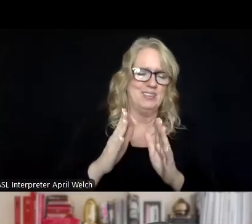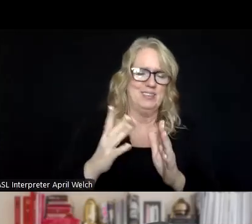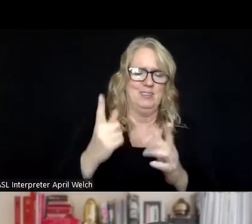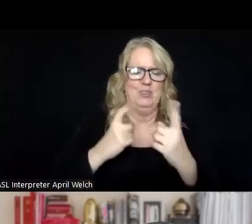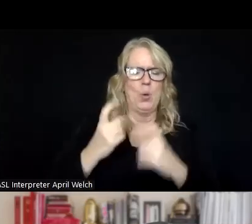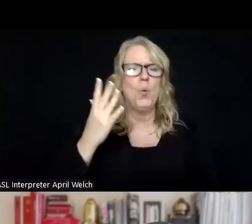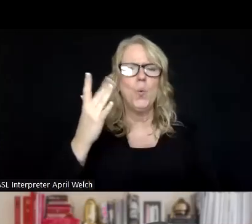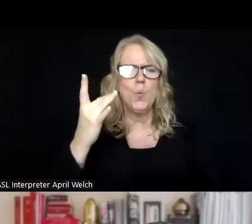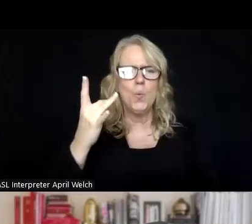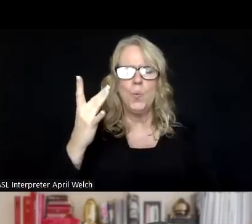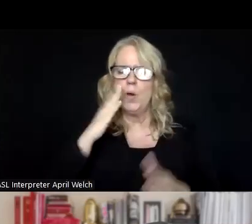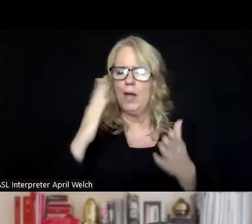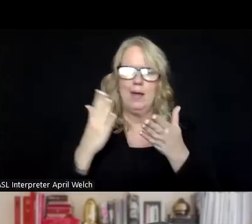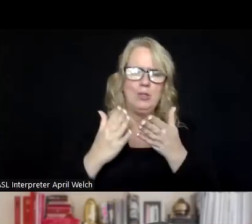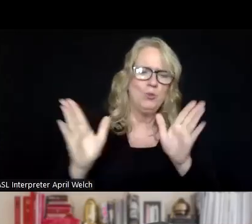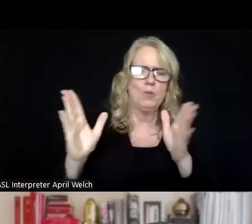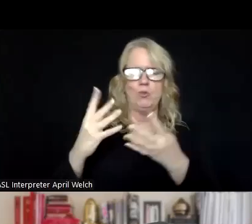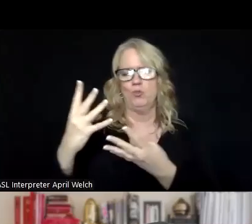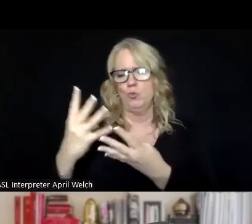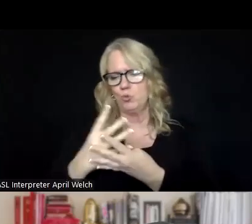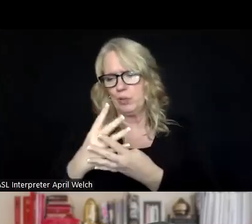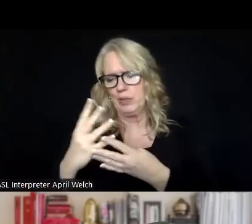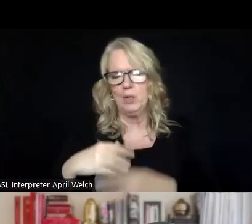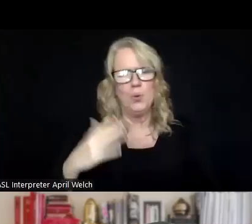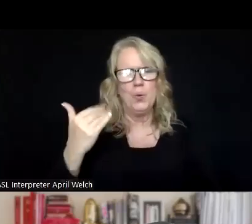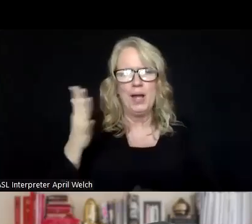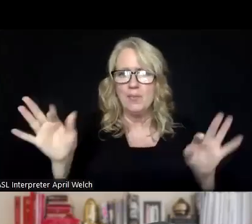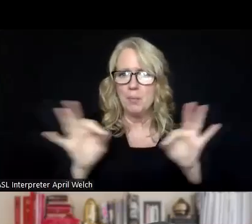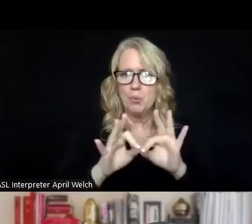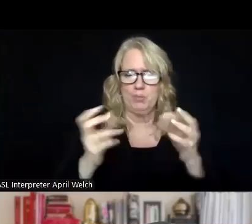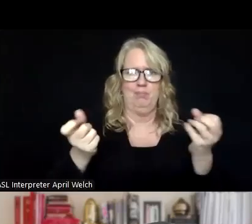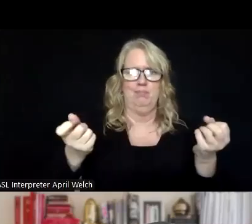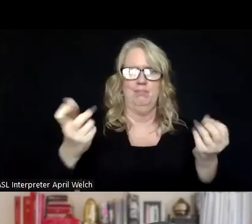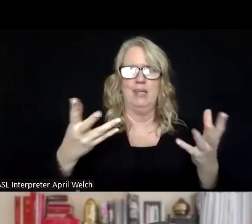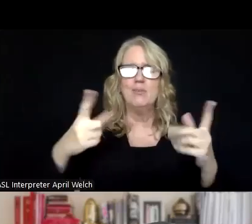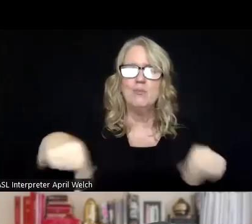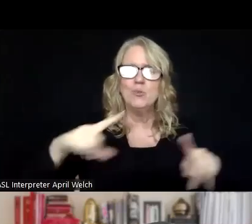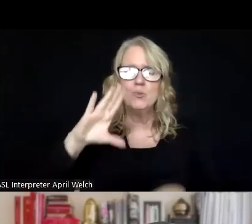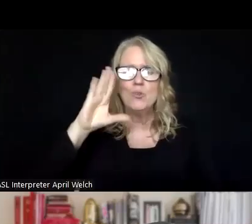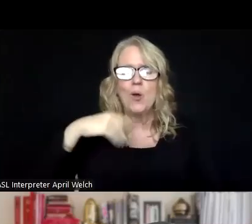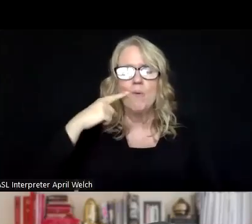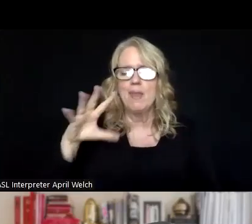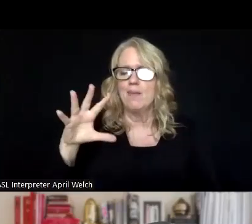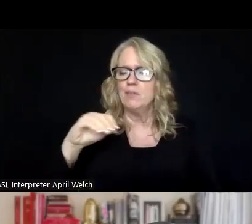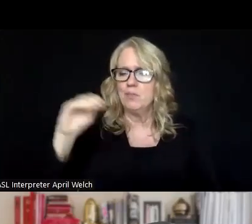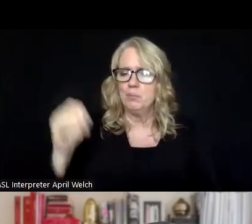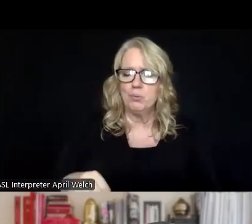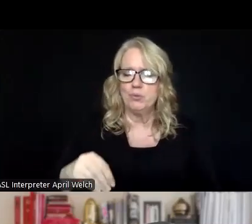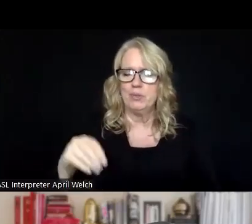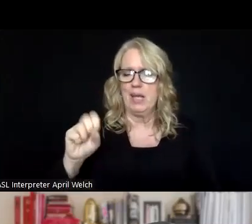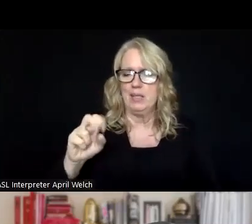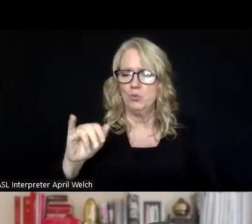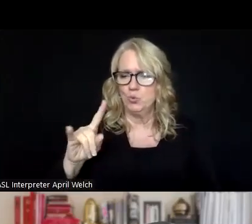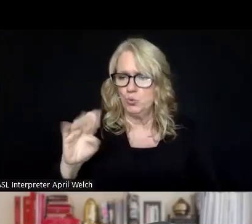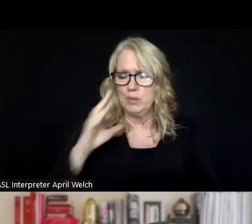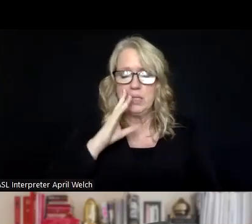need a universal, screening? Why is that important? Many of you know that 50% of suicides see their primary